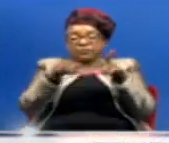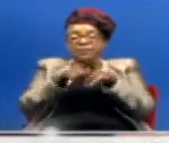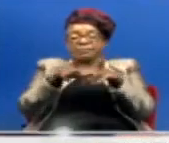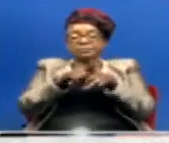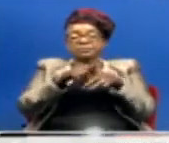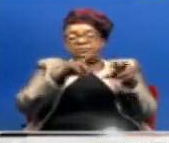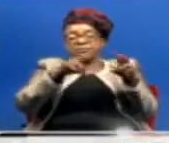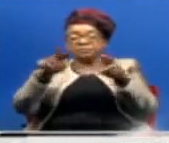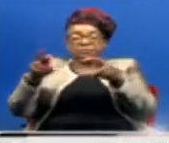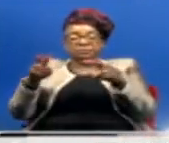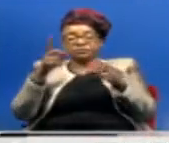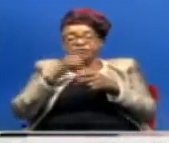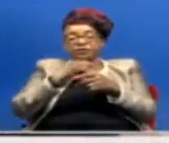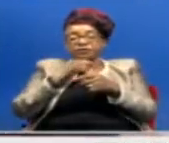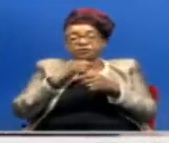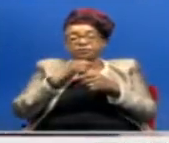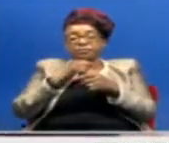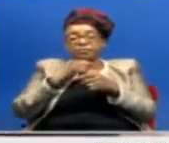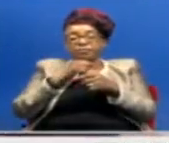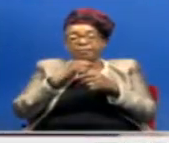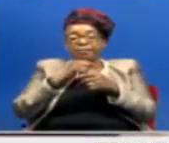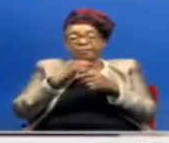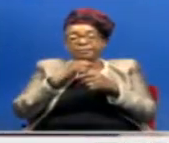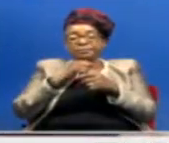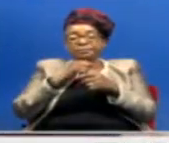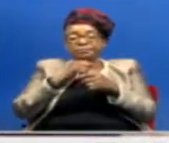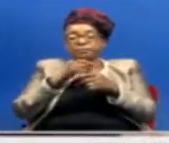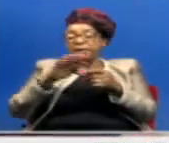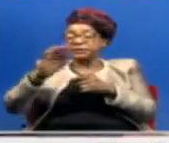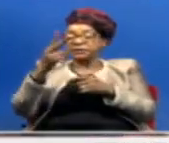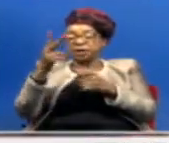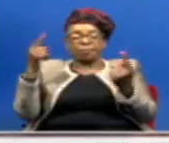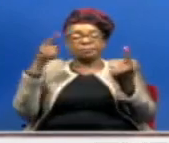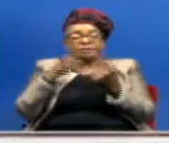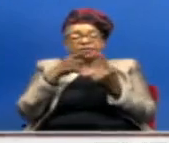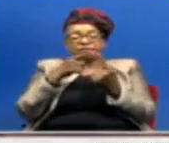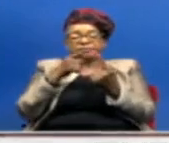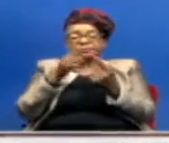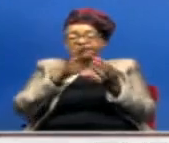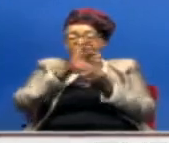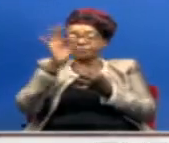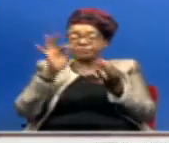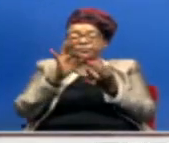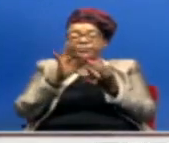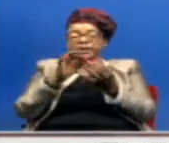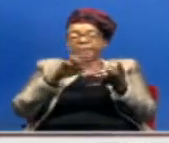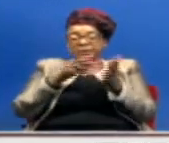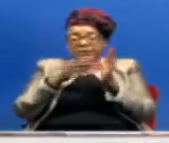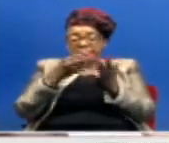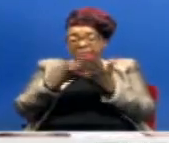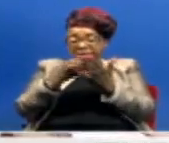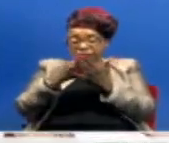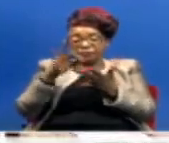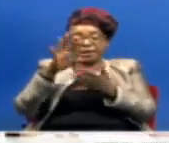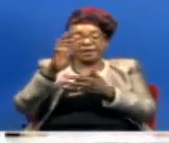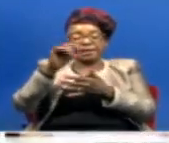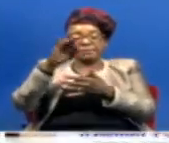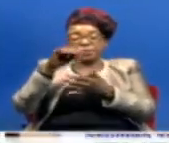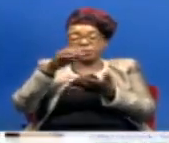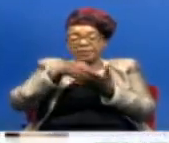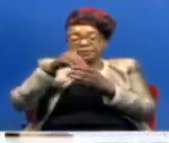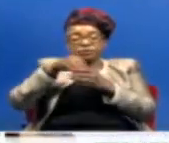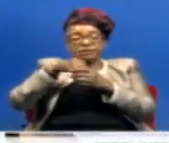reservists. The second objective at the same time is to exact an immense prize from the enemy within the Gaza Strip as well. The third